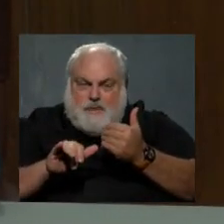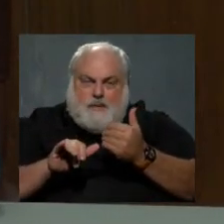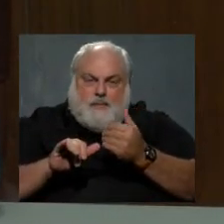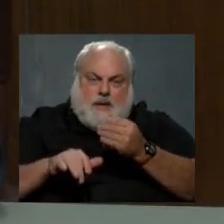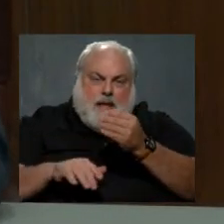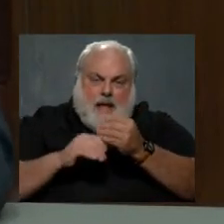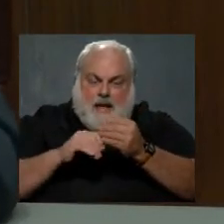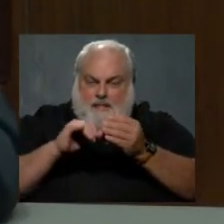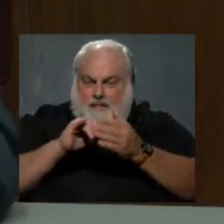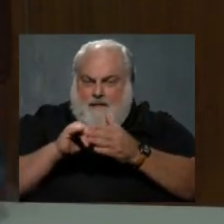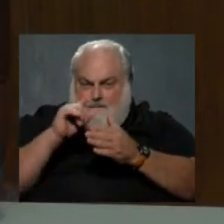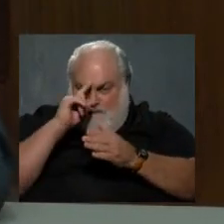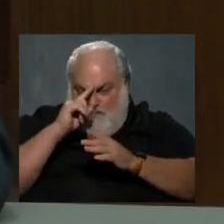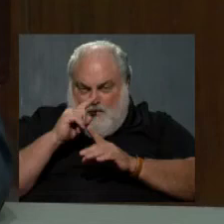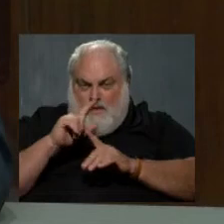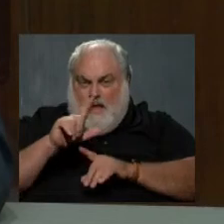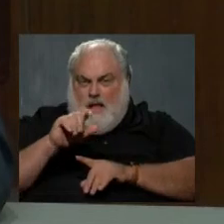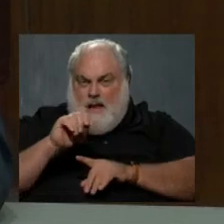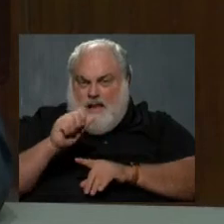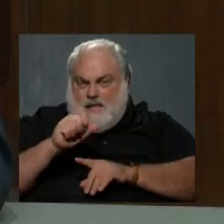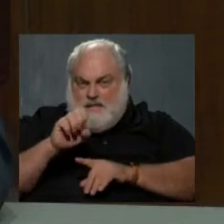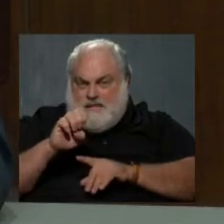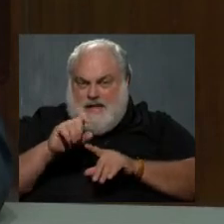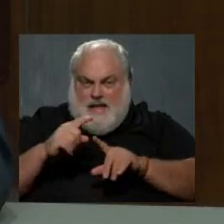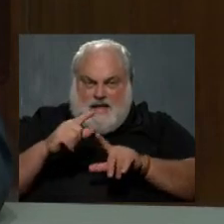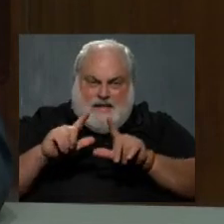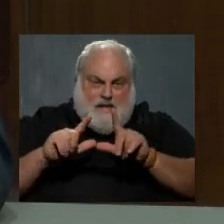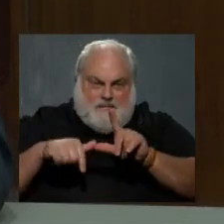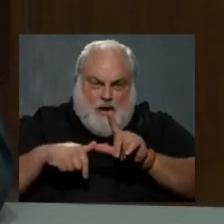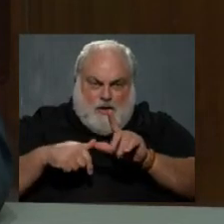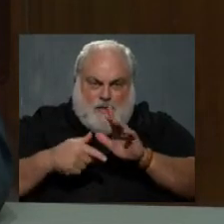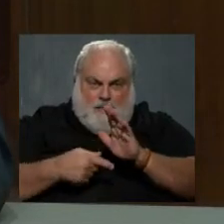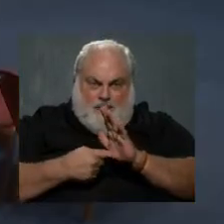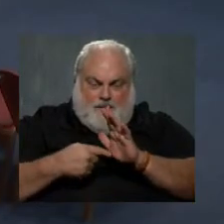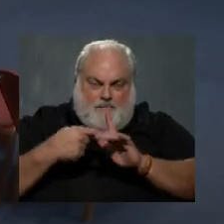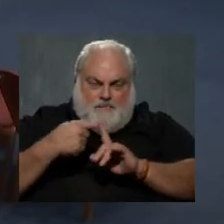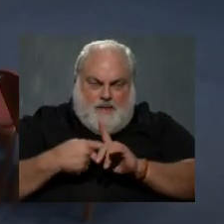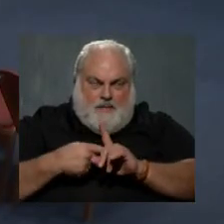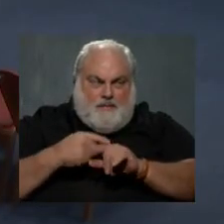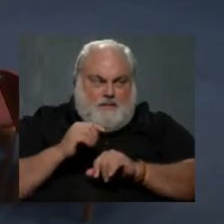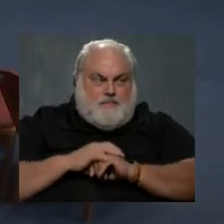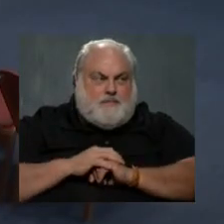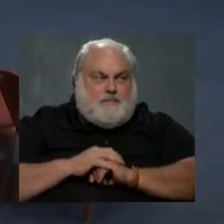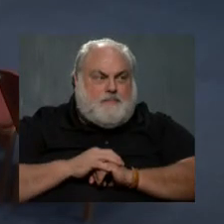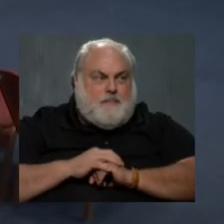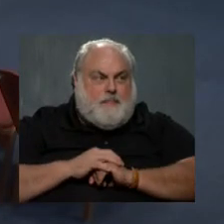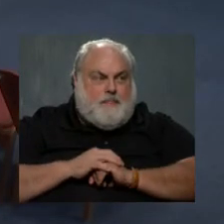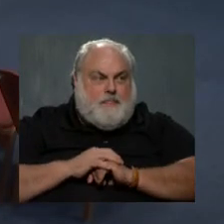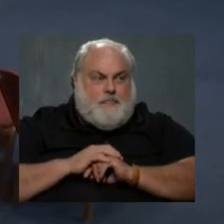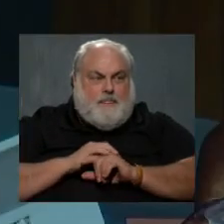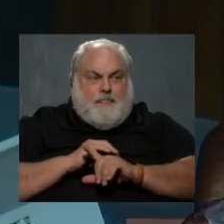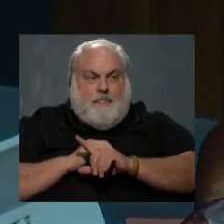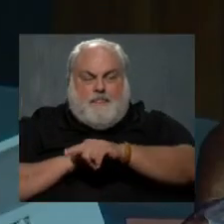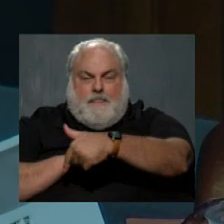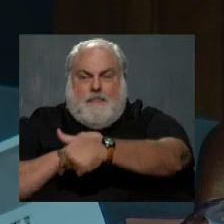do need to add that because the lease expires at the end of this month. Thank you. Director